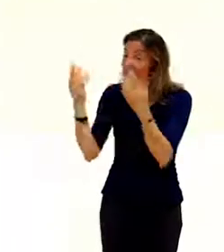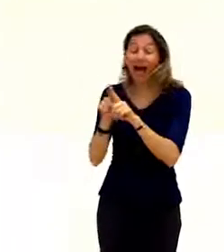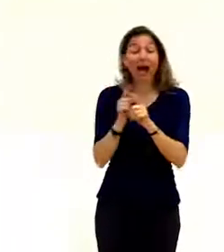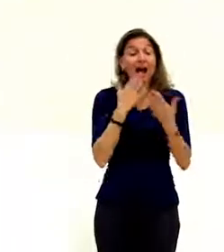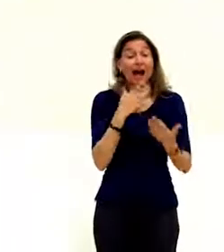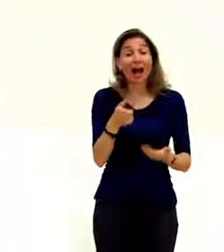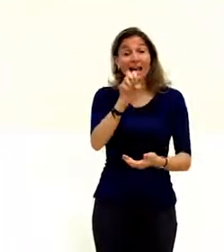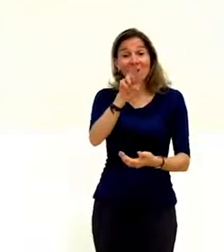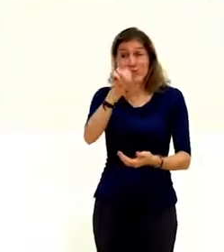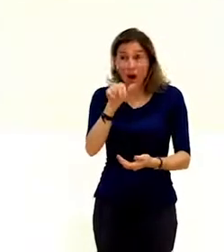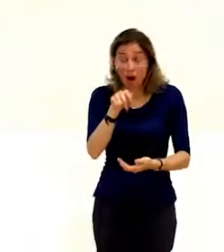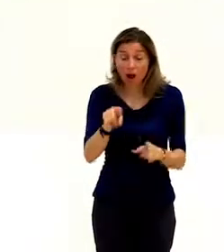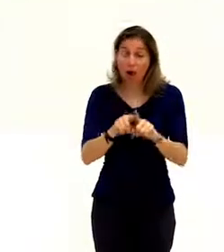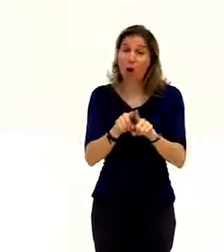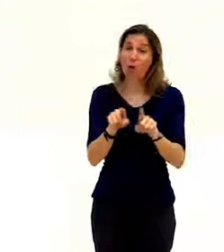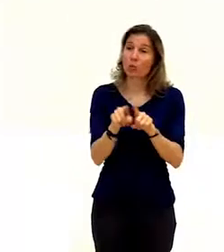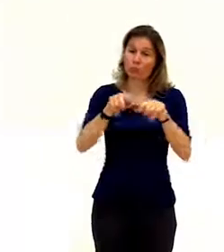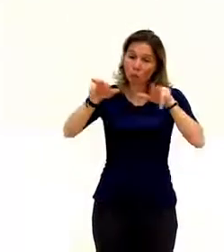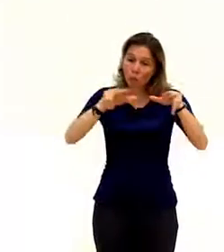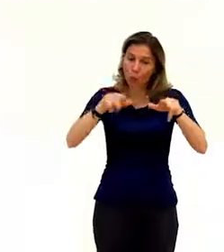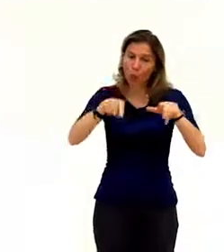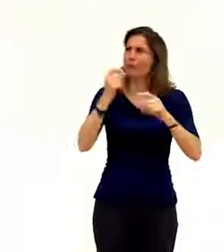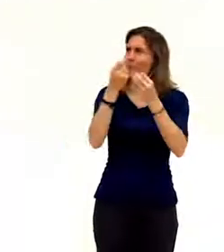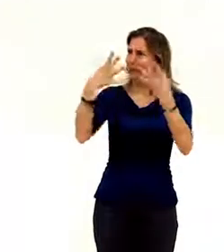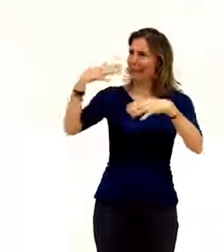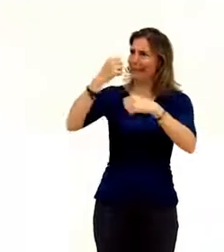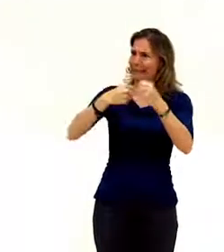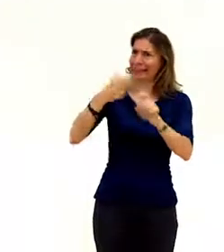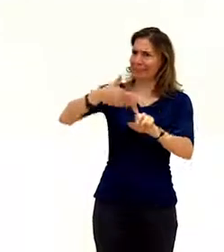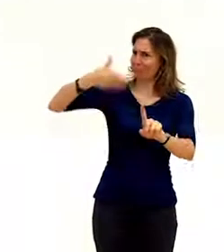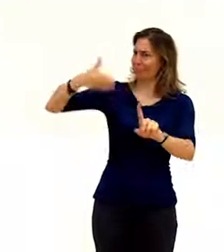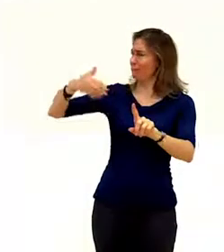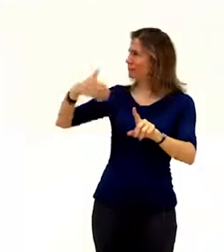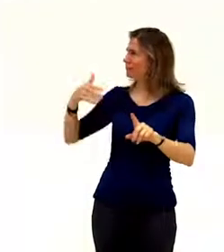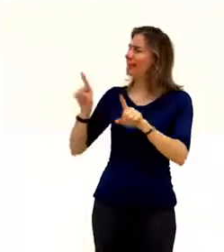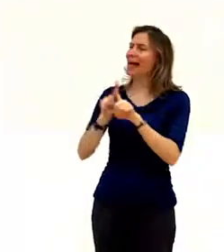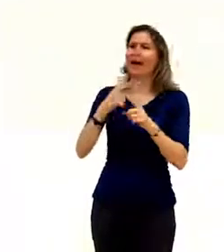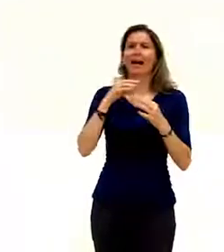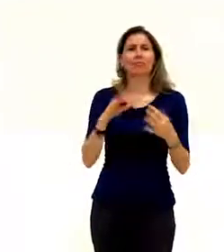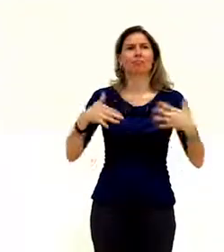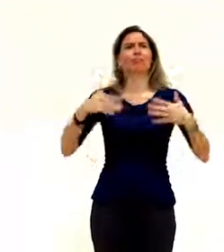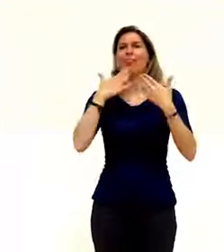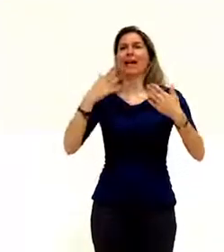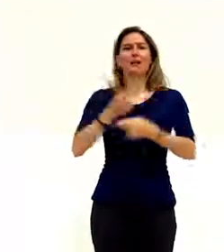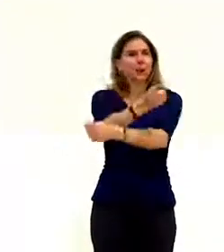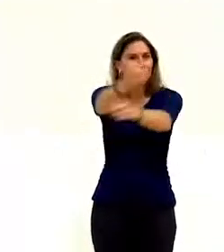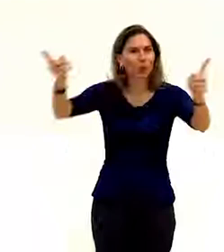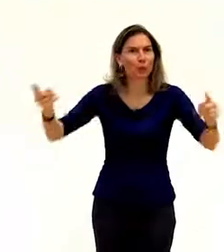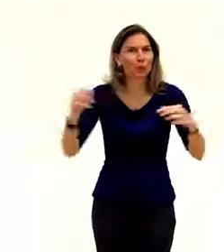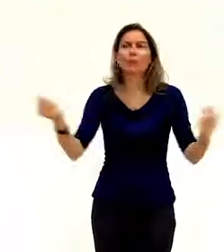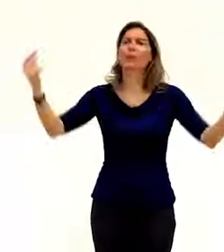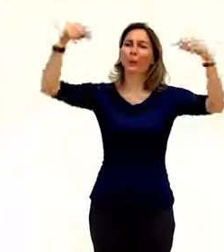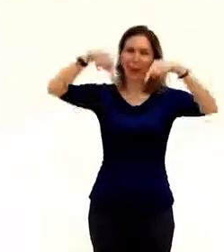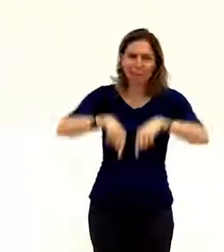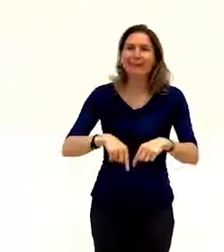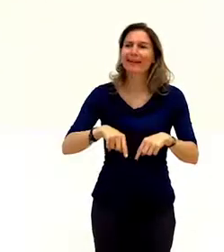for hosting for a number of years these events. And special thanks to you for coming one more time